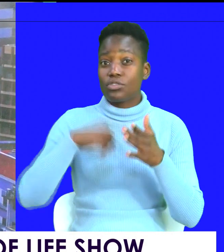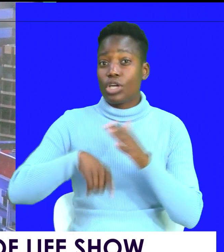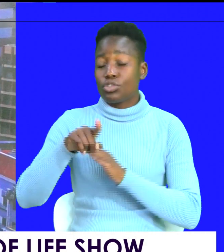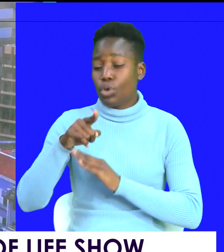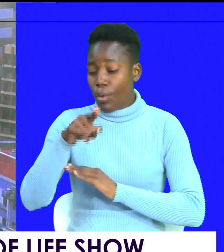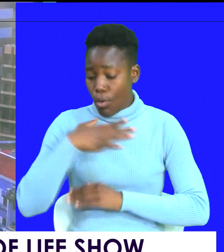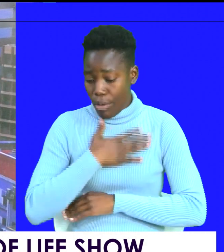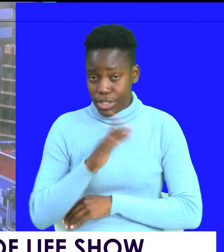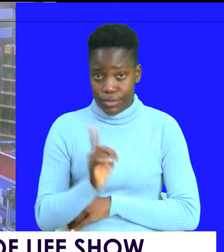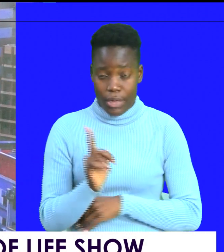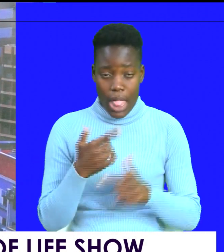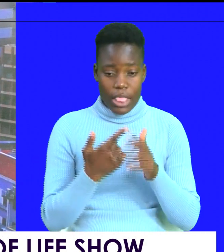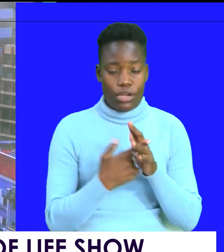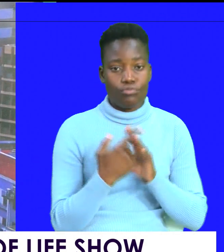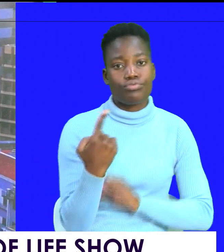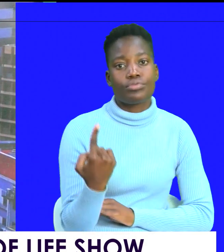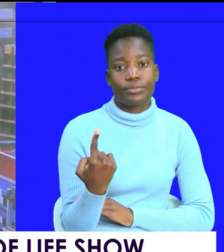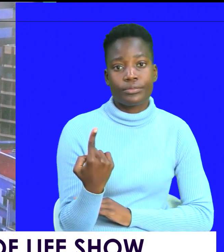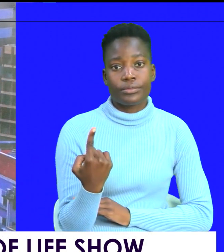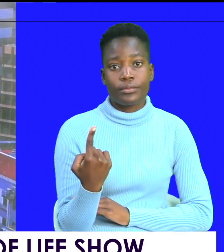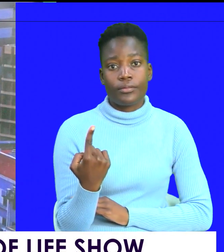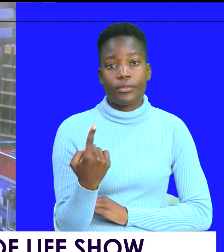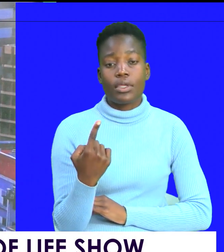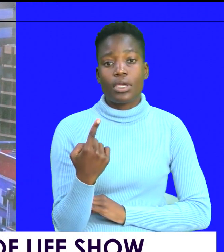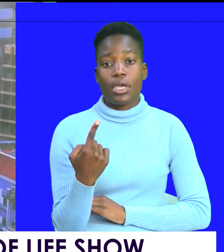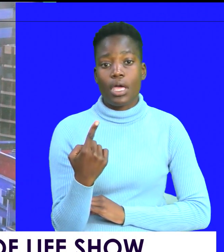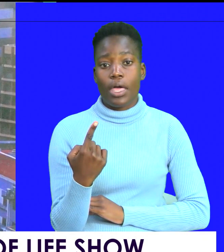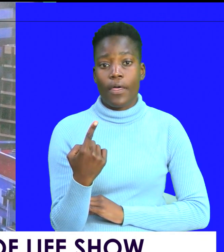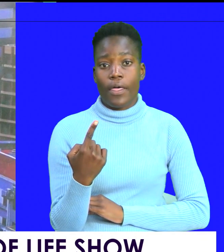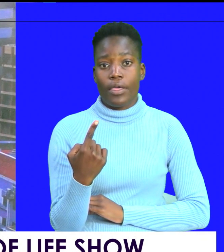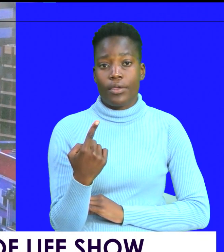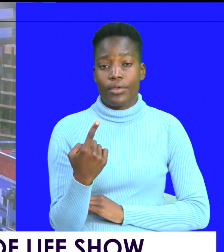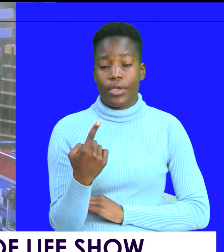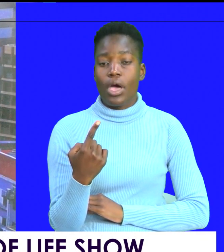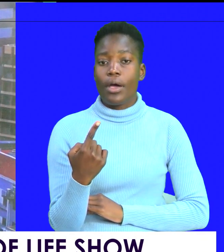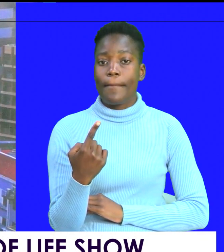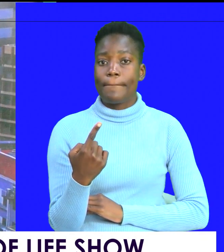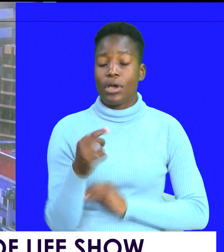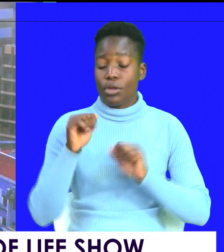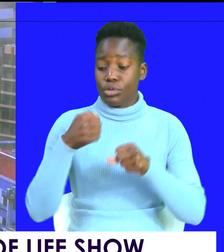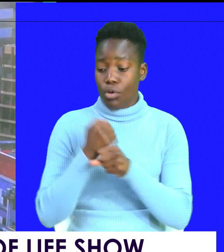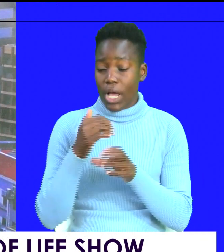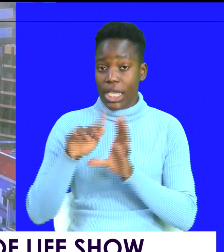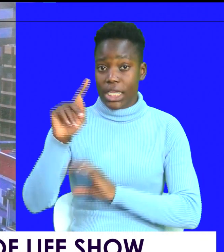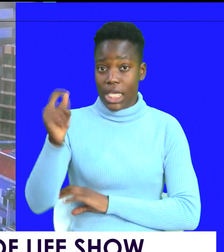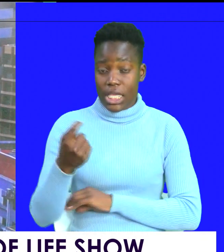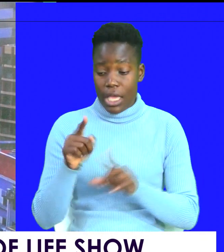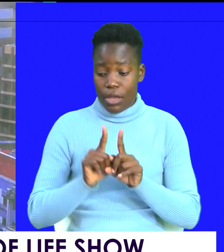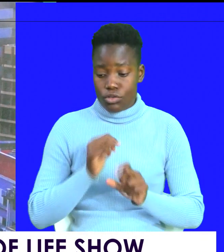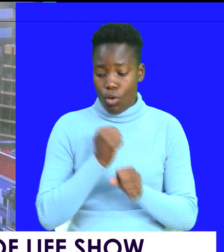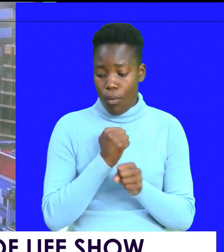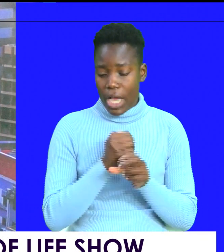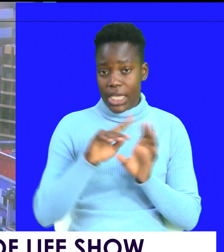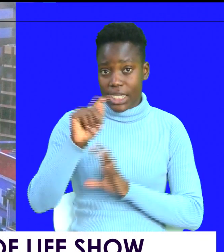appreciate, you will run away from it. Don't die running away from Kenya. You can work in Kenya. You can operate. You